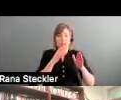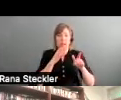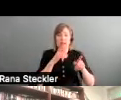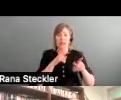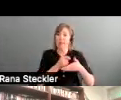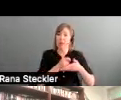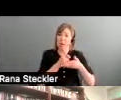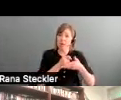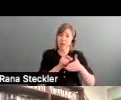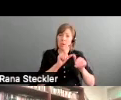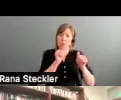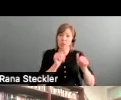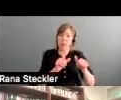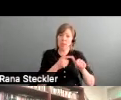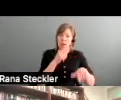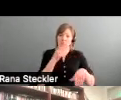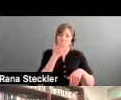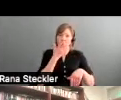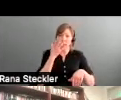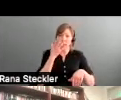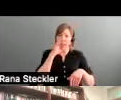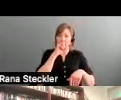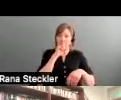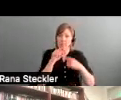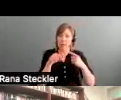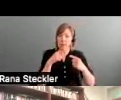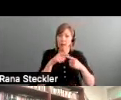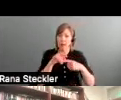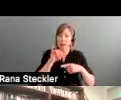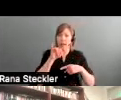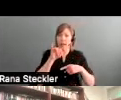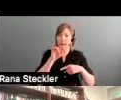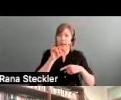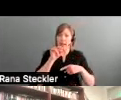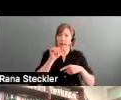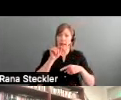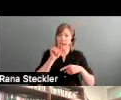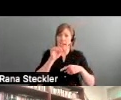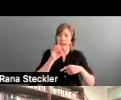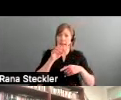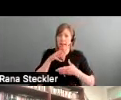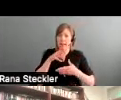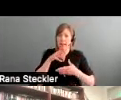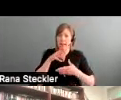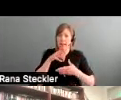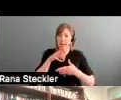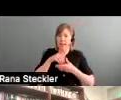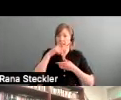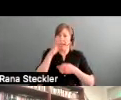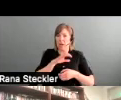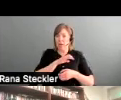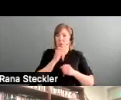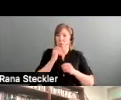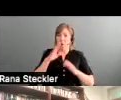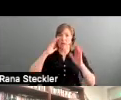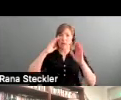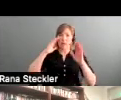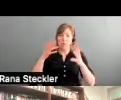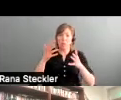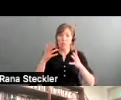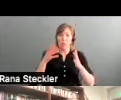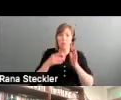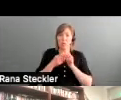therapy was shaped by racist assumptions about innate Black character or expectation of what would